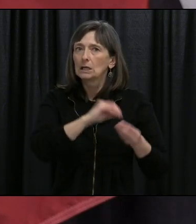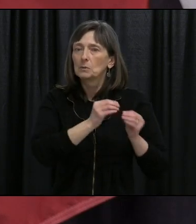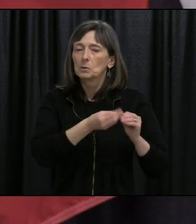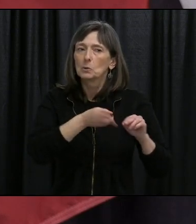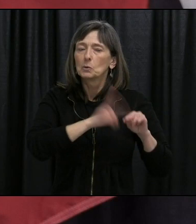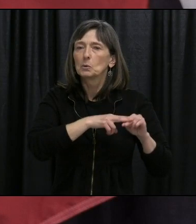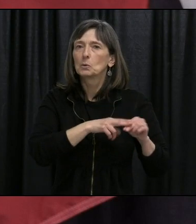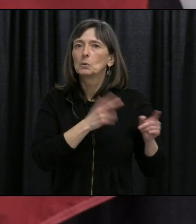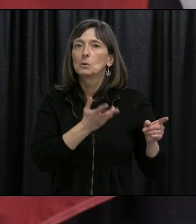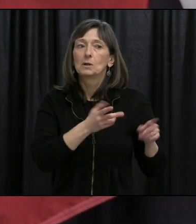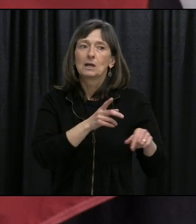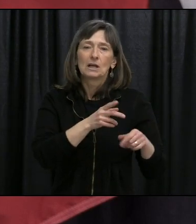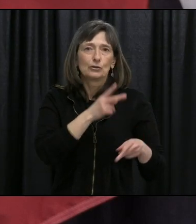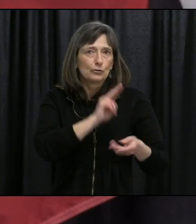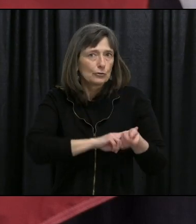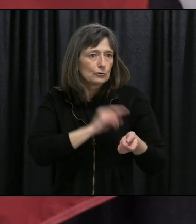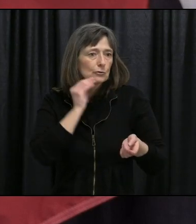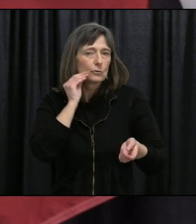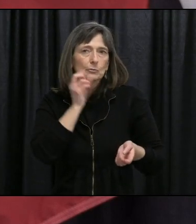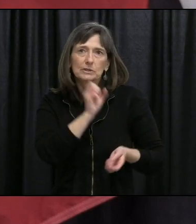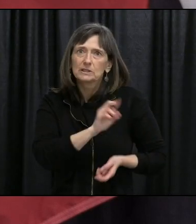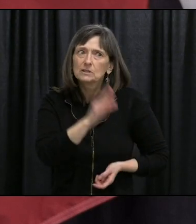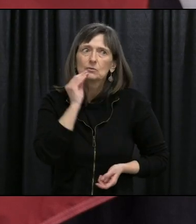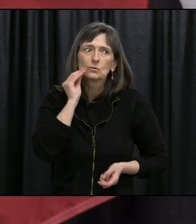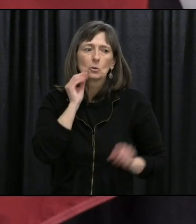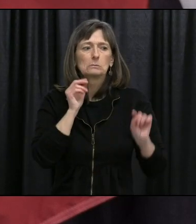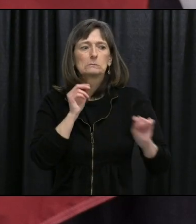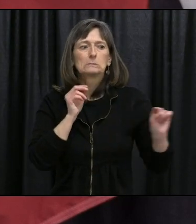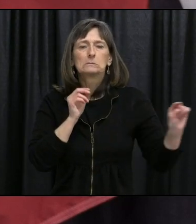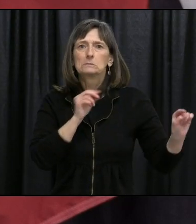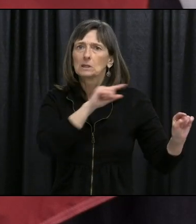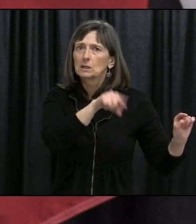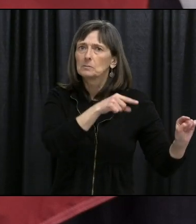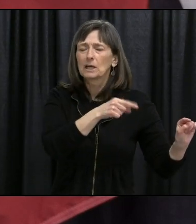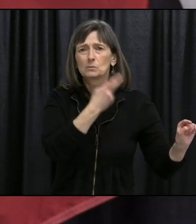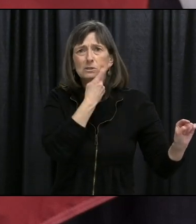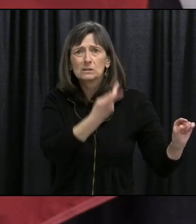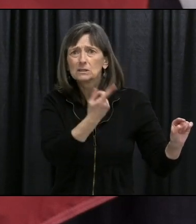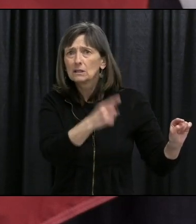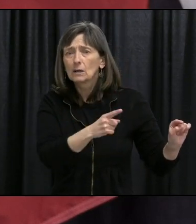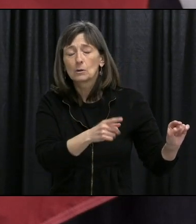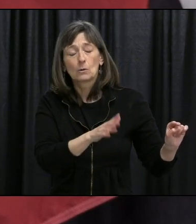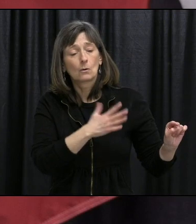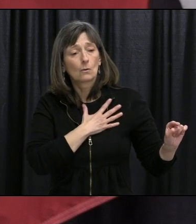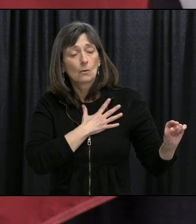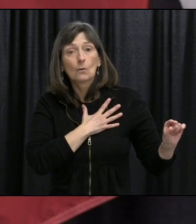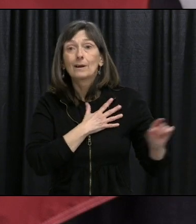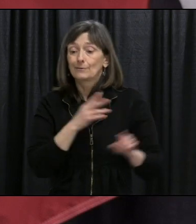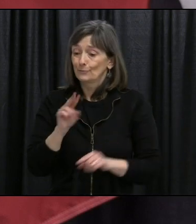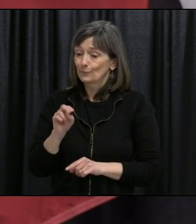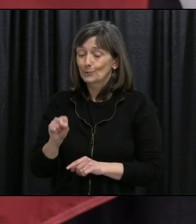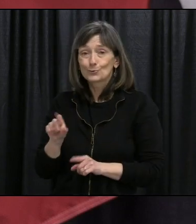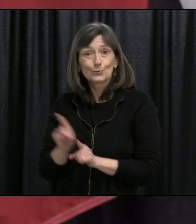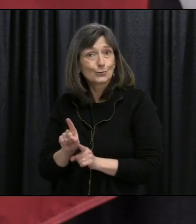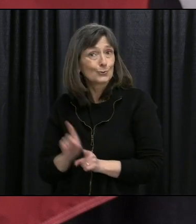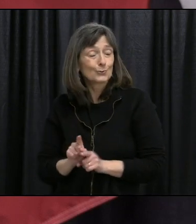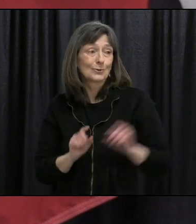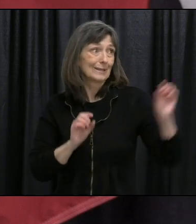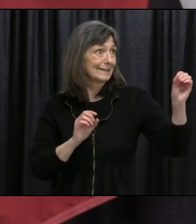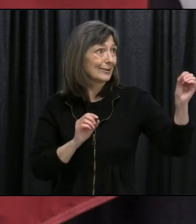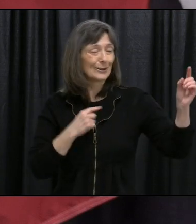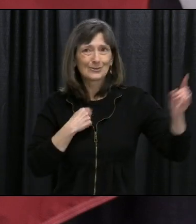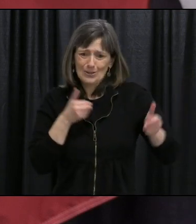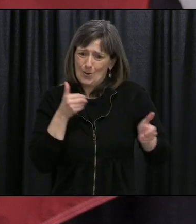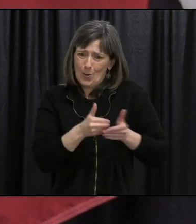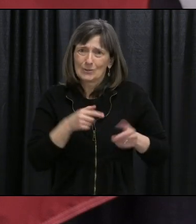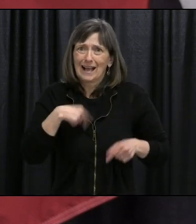on the long-term care facilities in, other provinces like Quebec, we've seen, unfortunately, in Nova Scotia as well, and in Ontario. So this